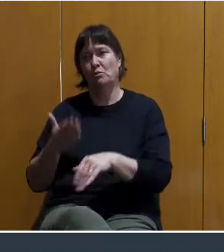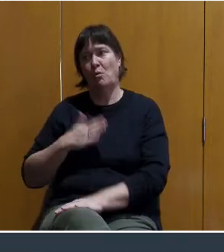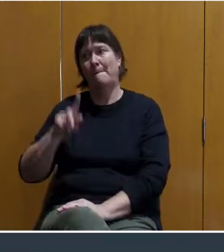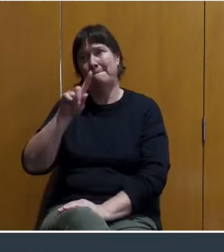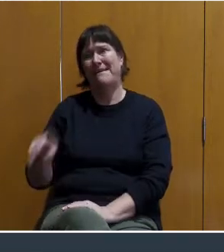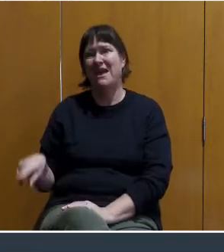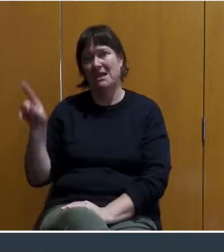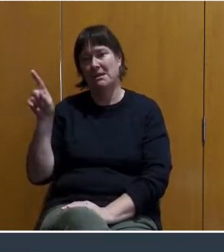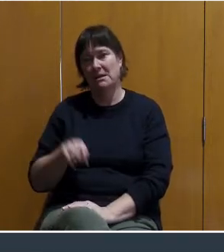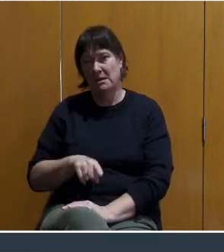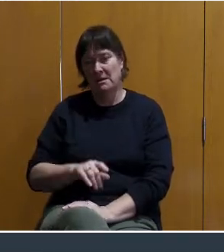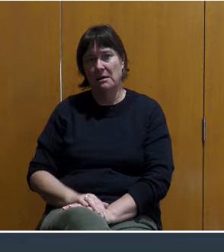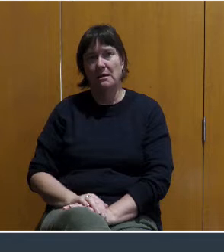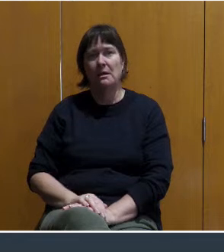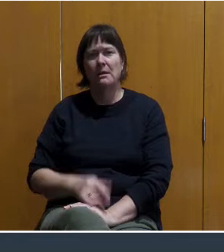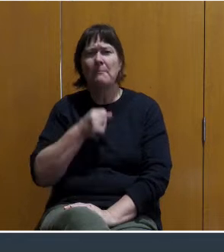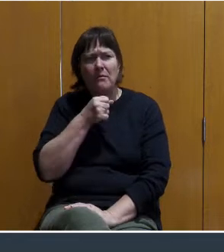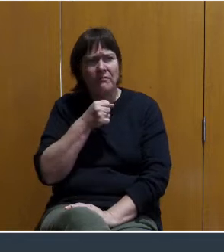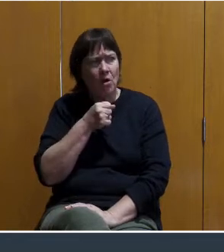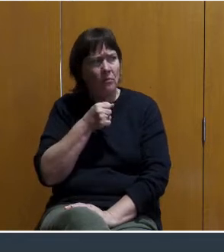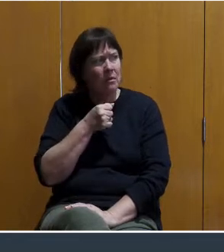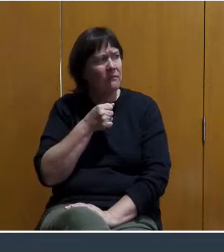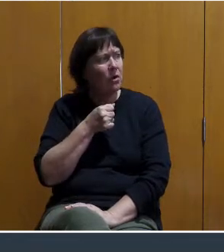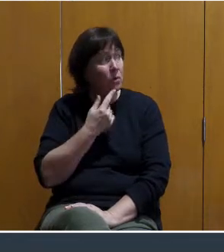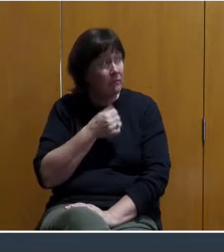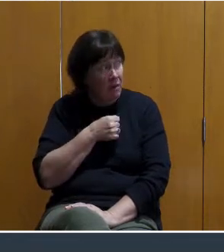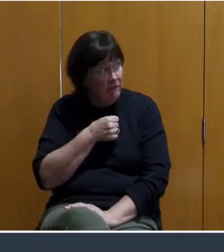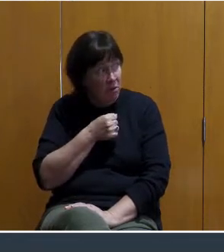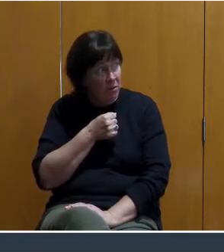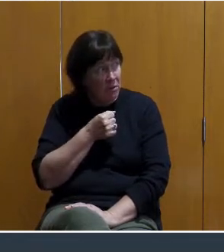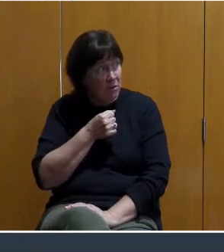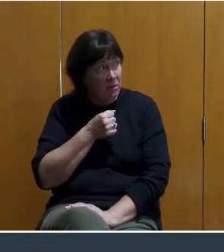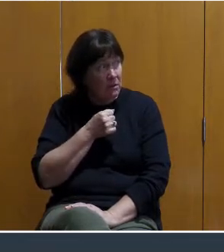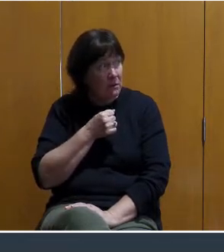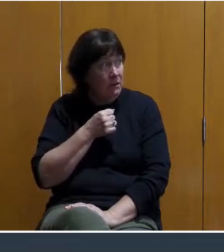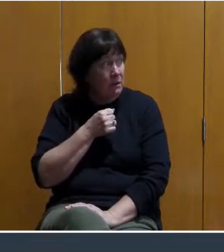you. There's a mic between you and Richard. Yeah, Paulina's got one.